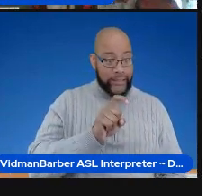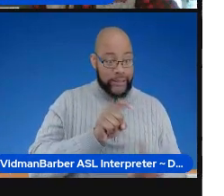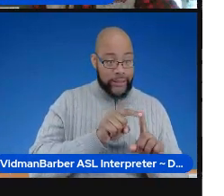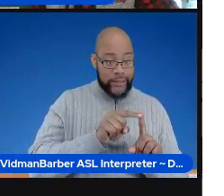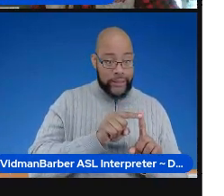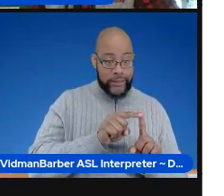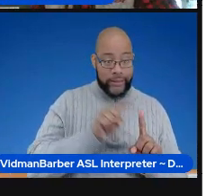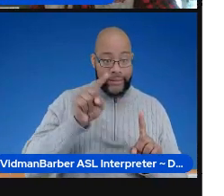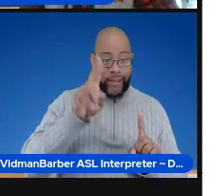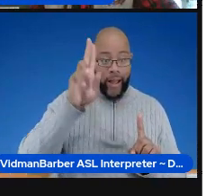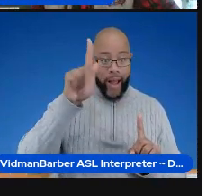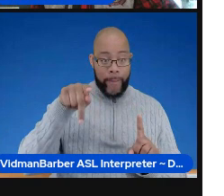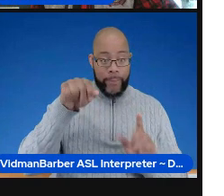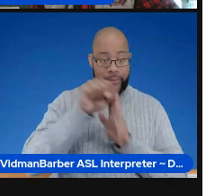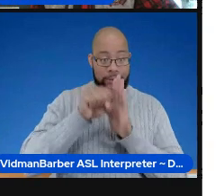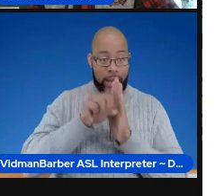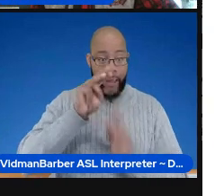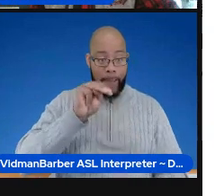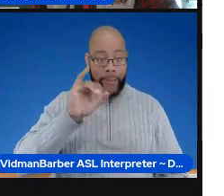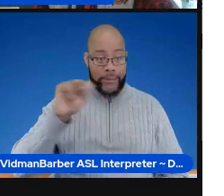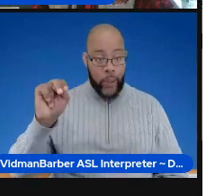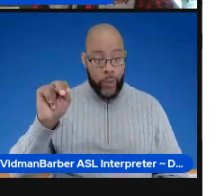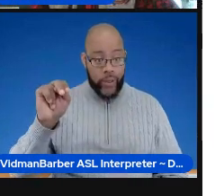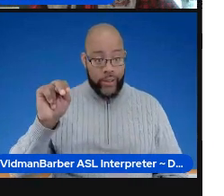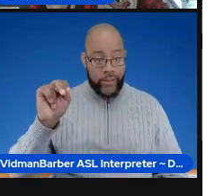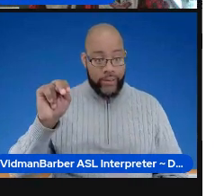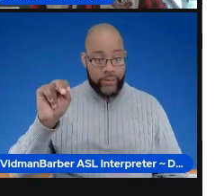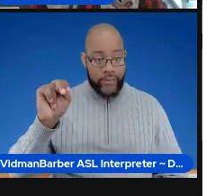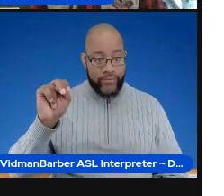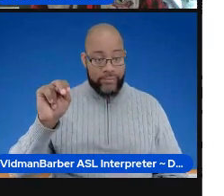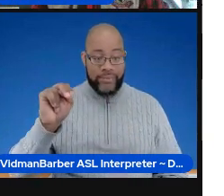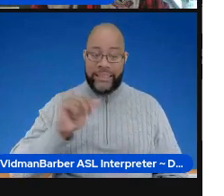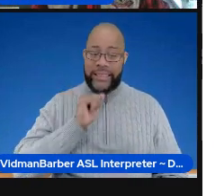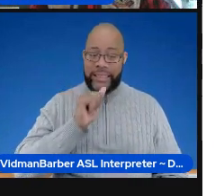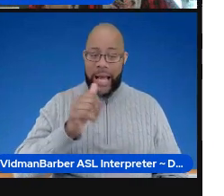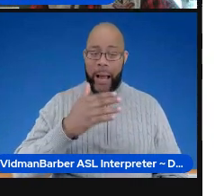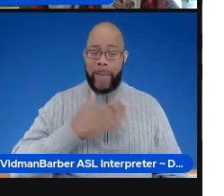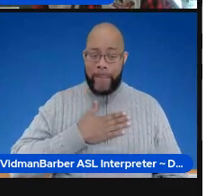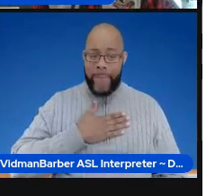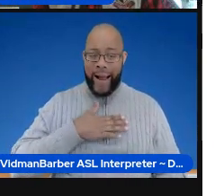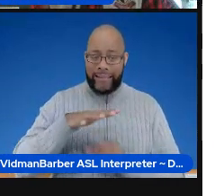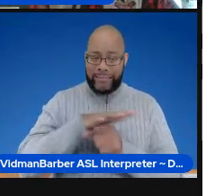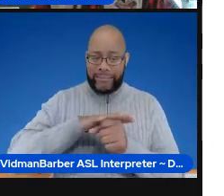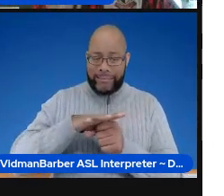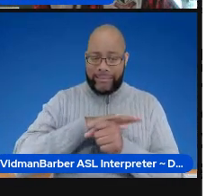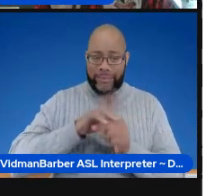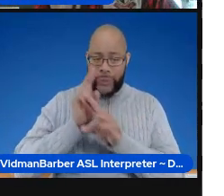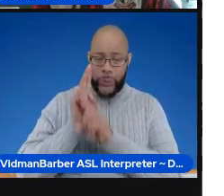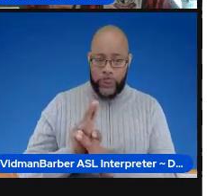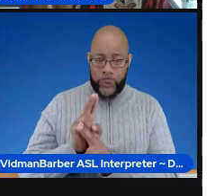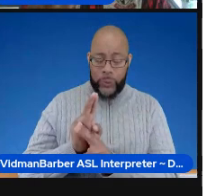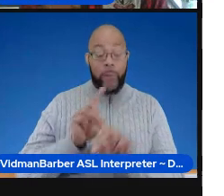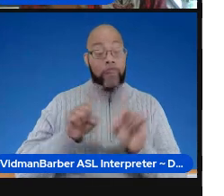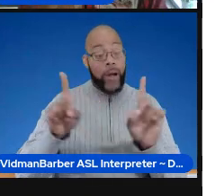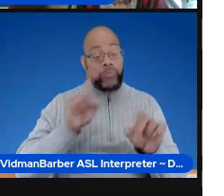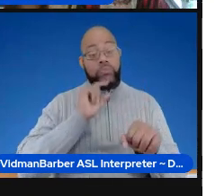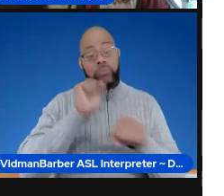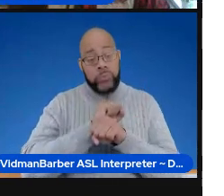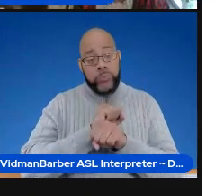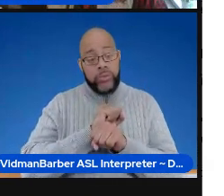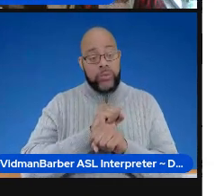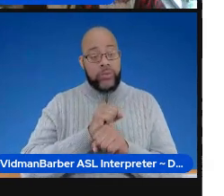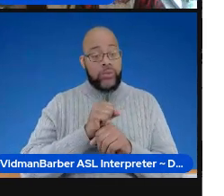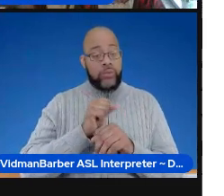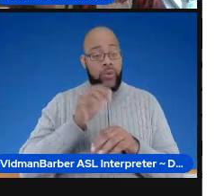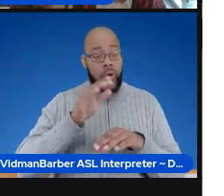to upstate Minnesota. Not quite my element. But at the end of the day, on the